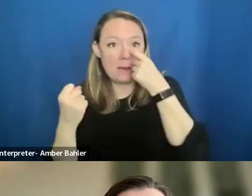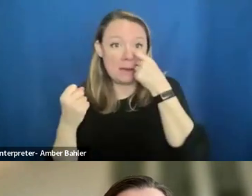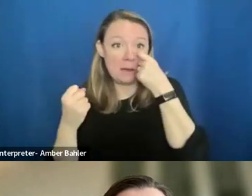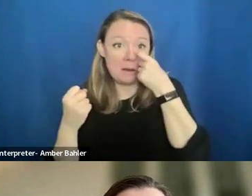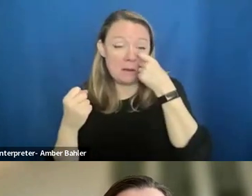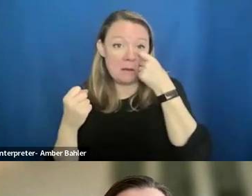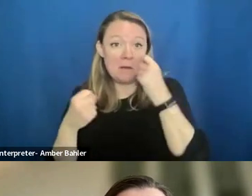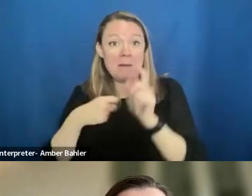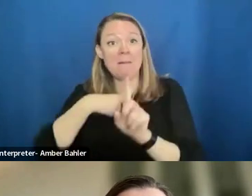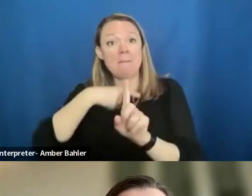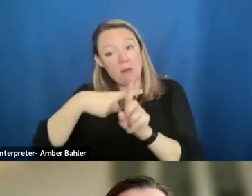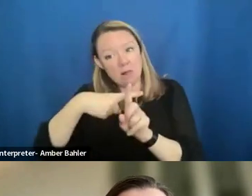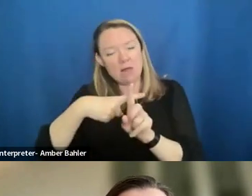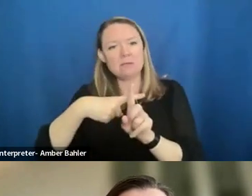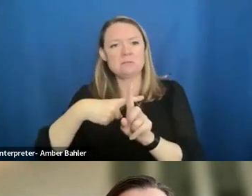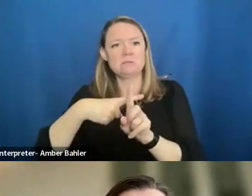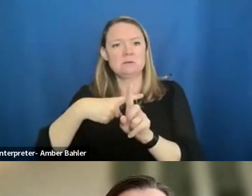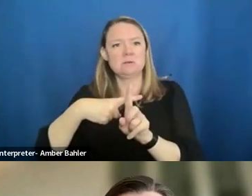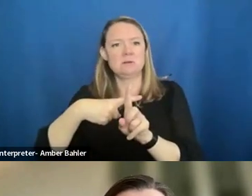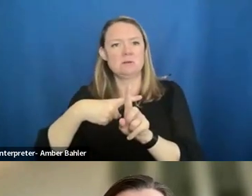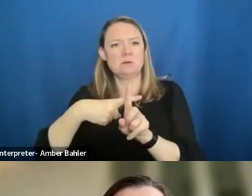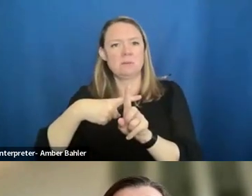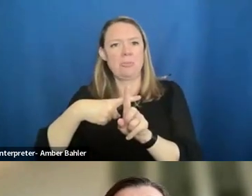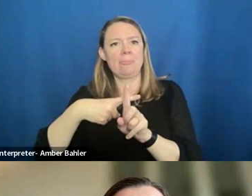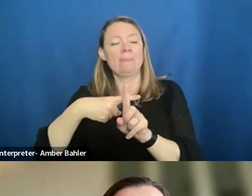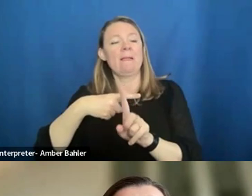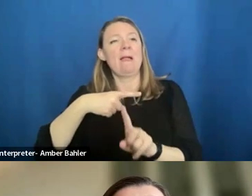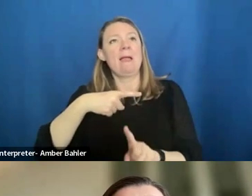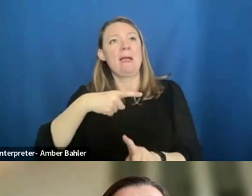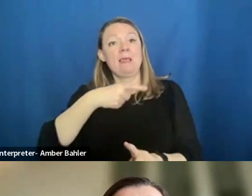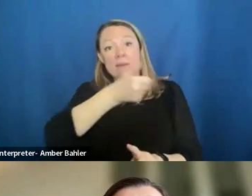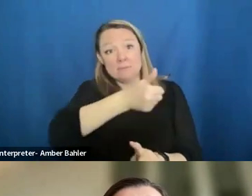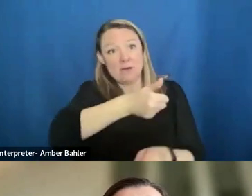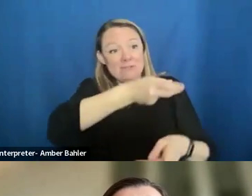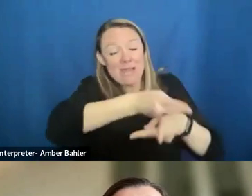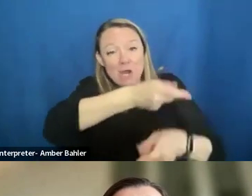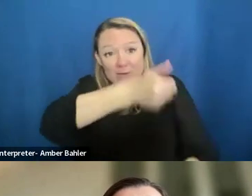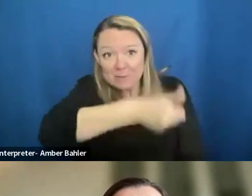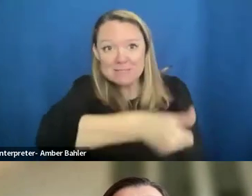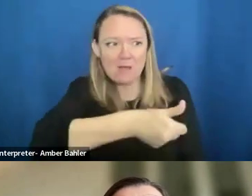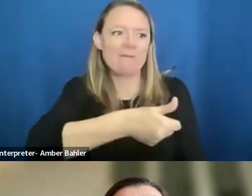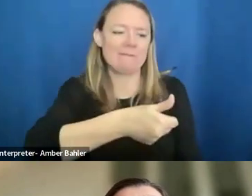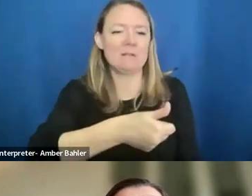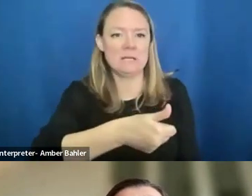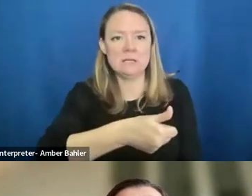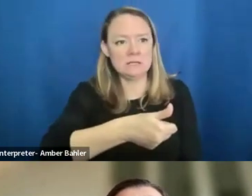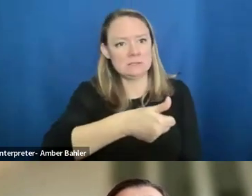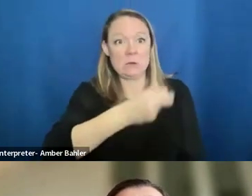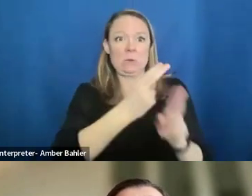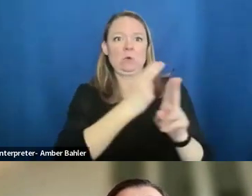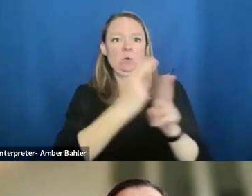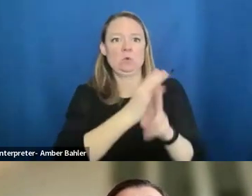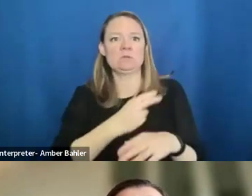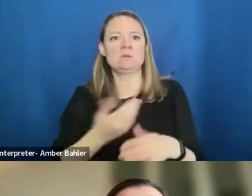care of themselves in a way where they can feel okay. And so emergency departments need to be able